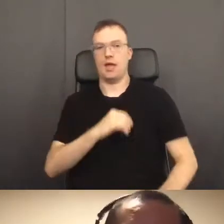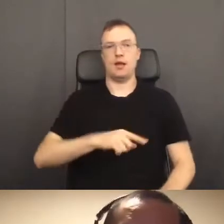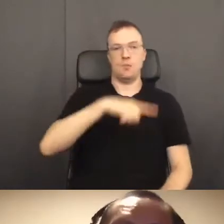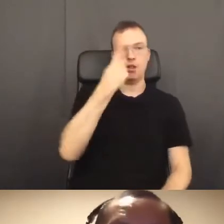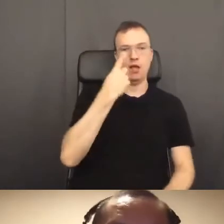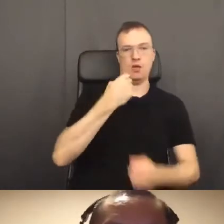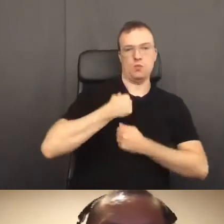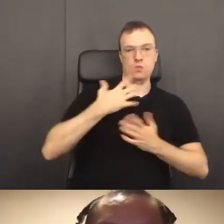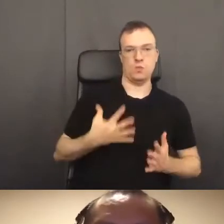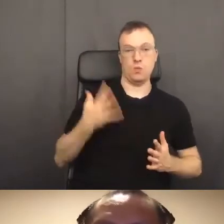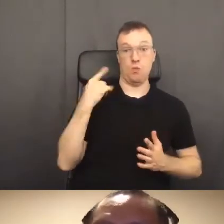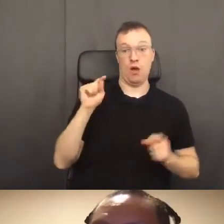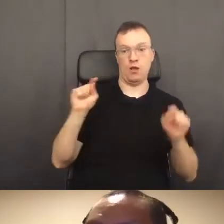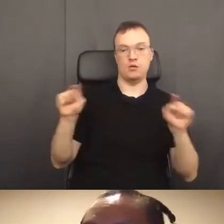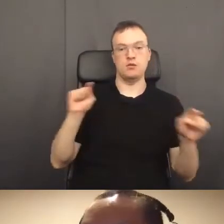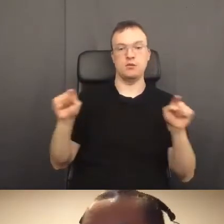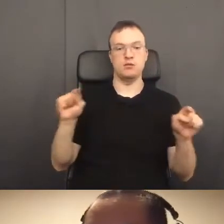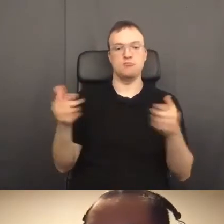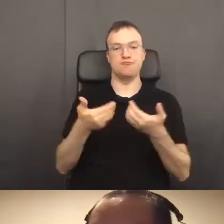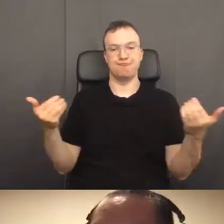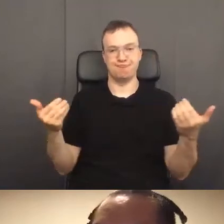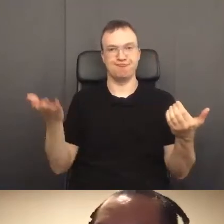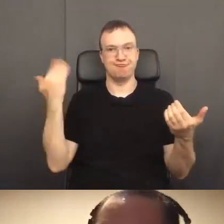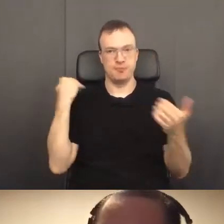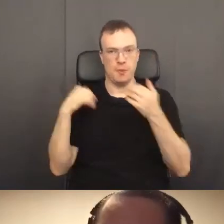of they used to fight and everything. So